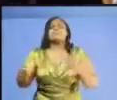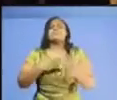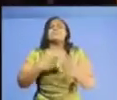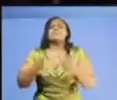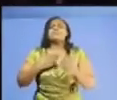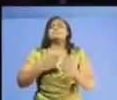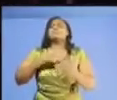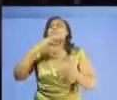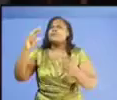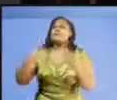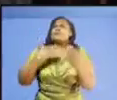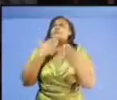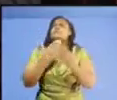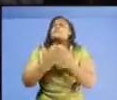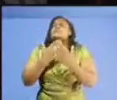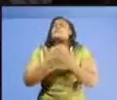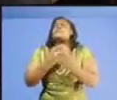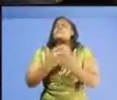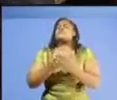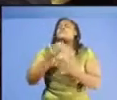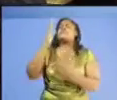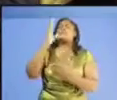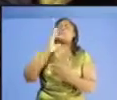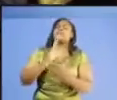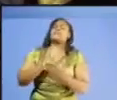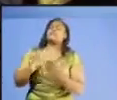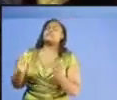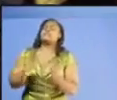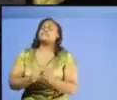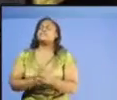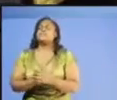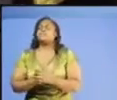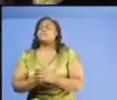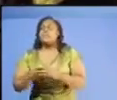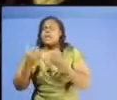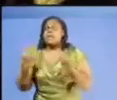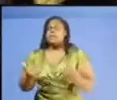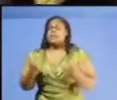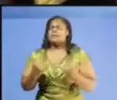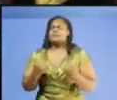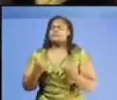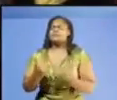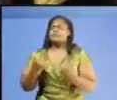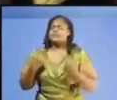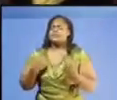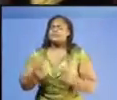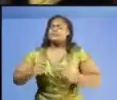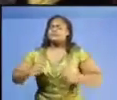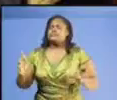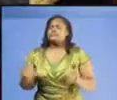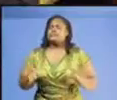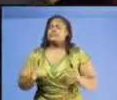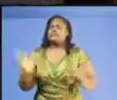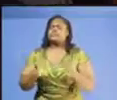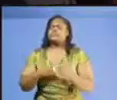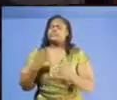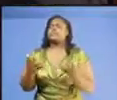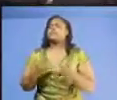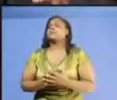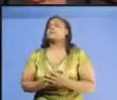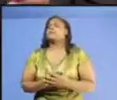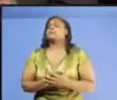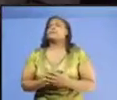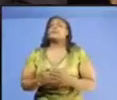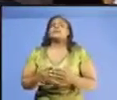sing of the goodness of God. And while they make sure that they get all the sounds together. So son,